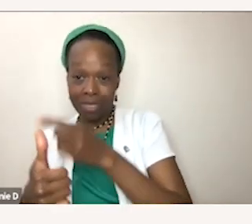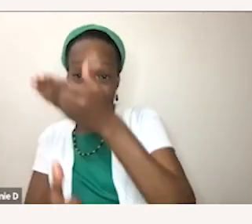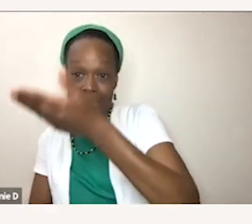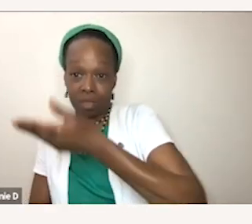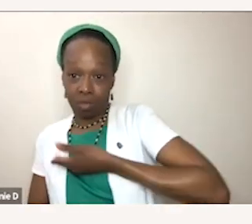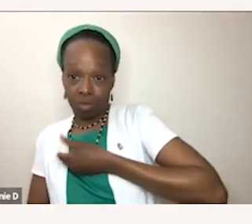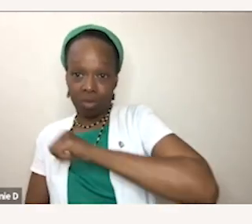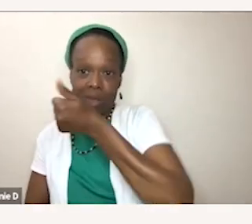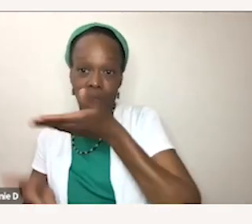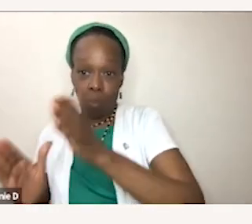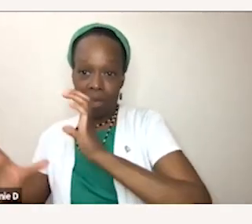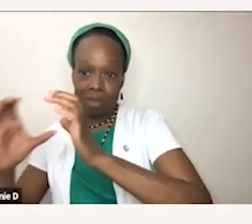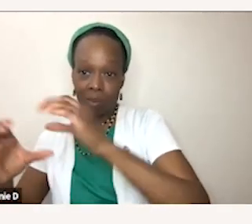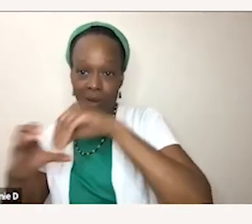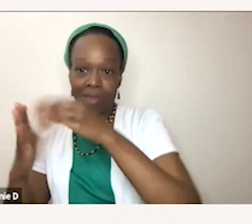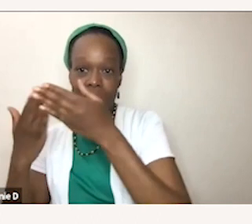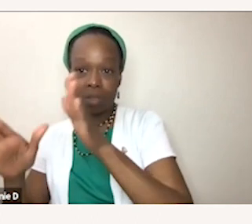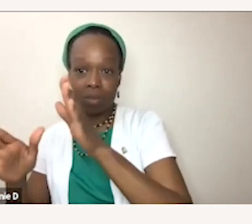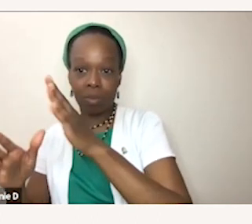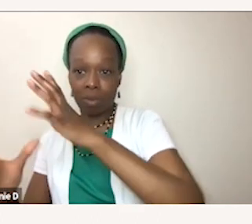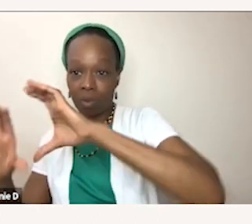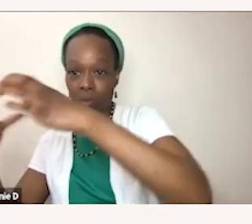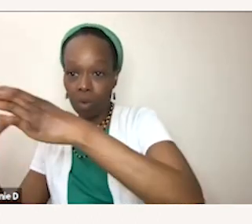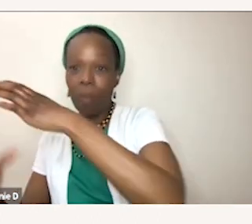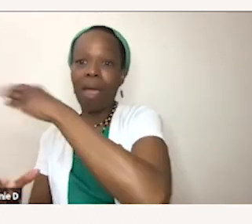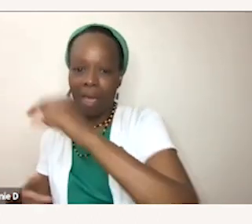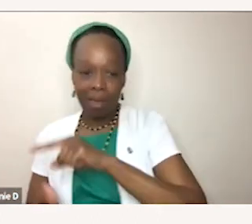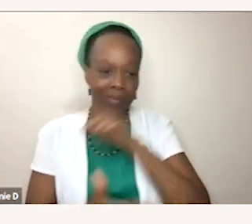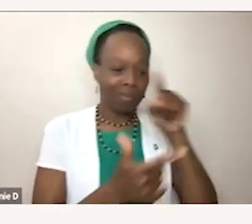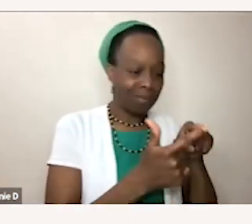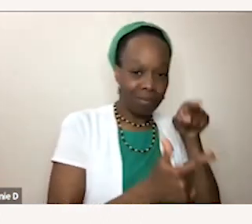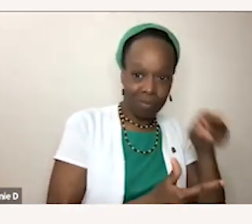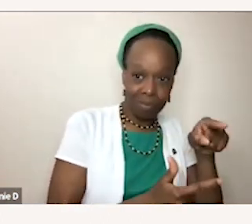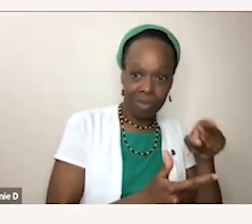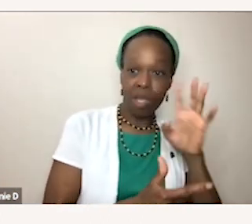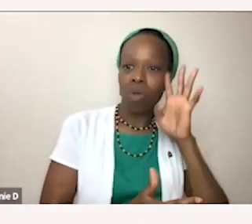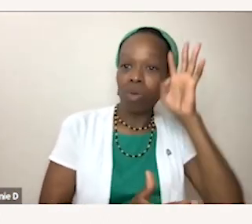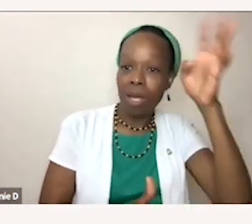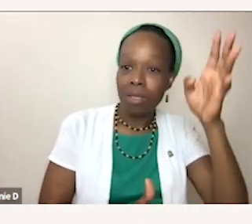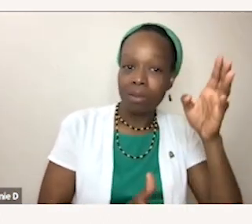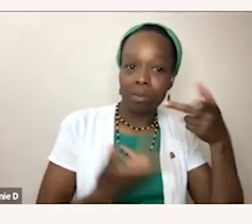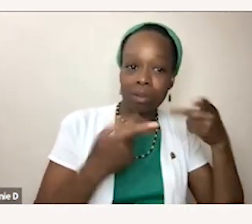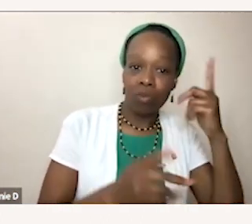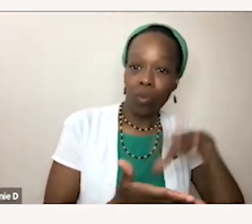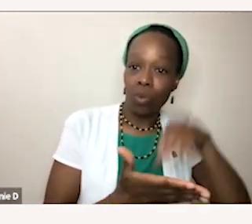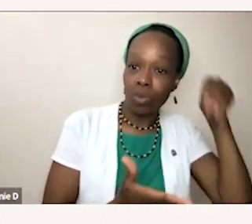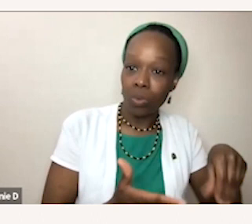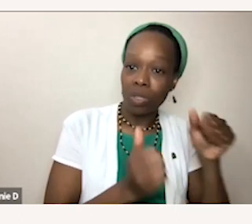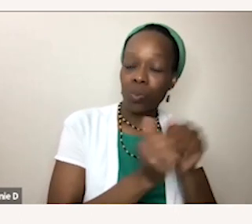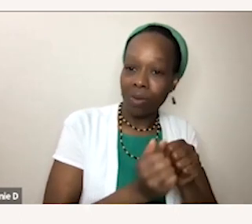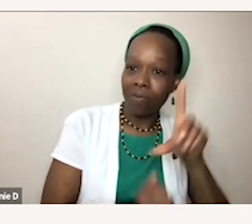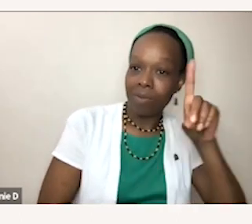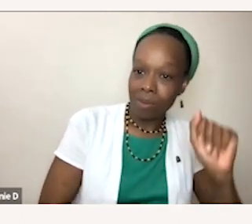population, and it also creates opportunity for students with disabilities who may use a